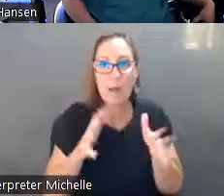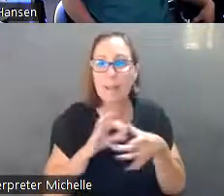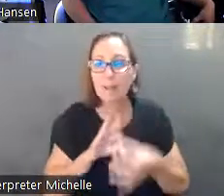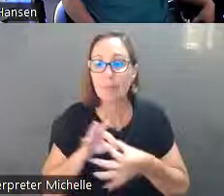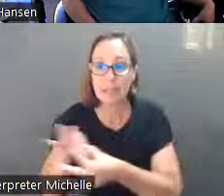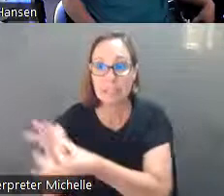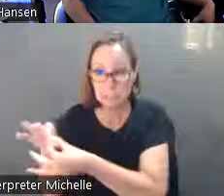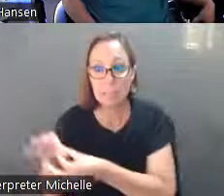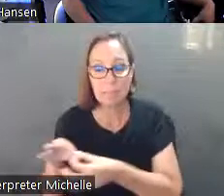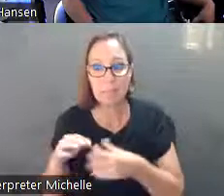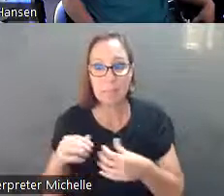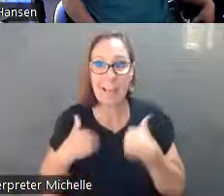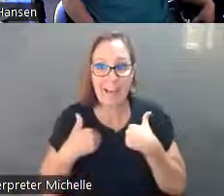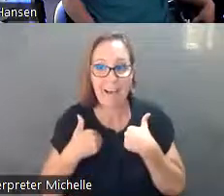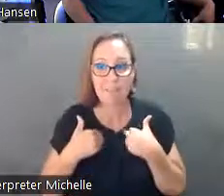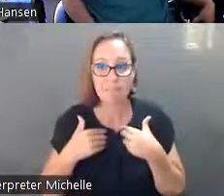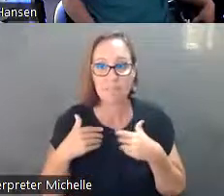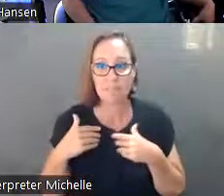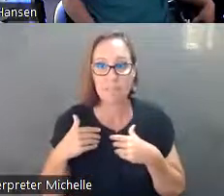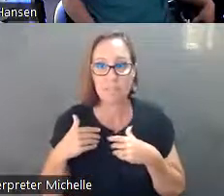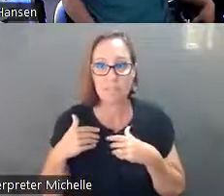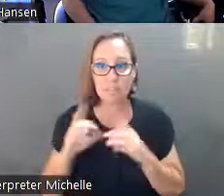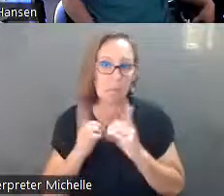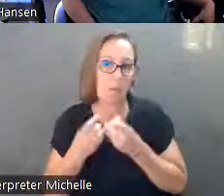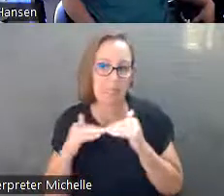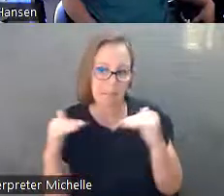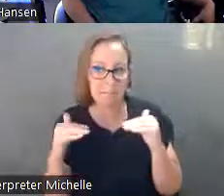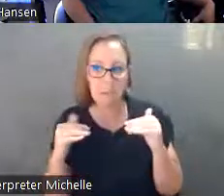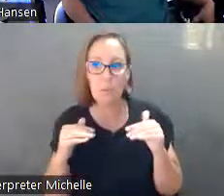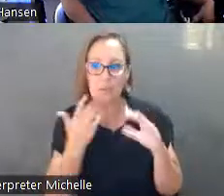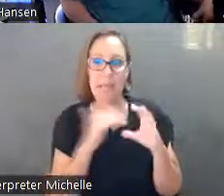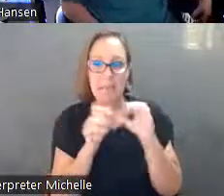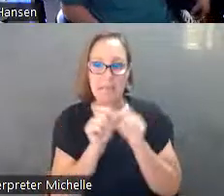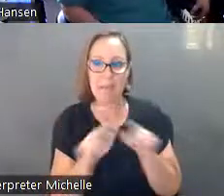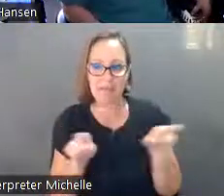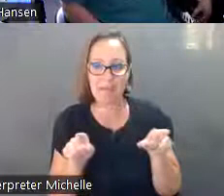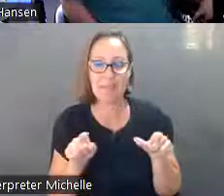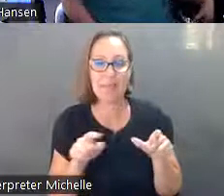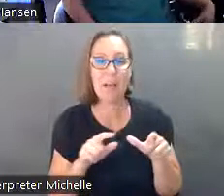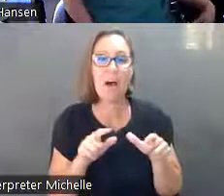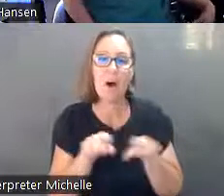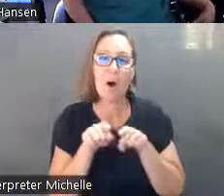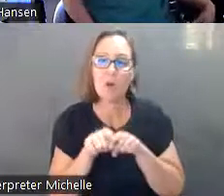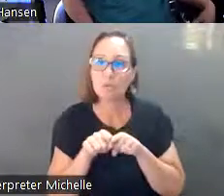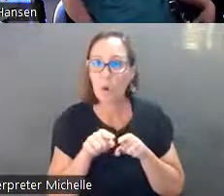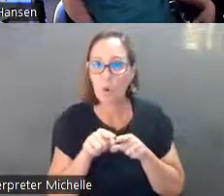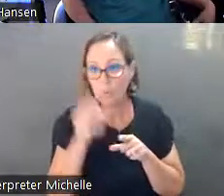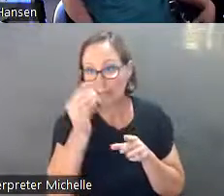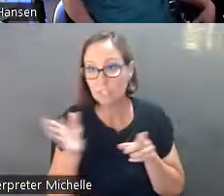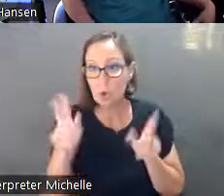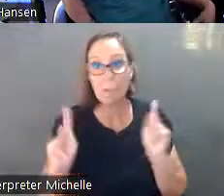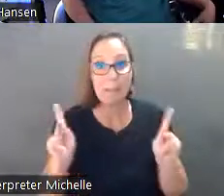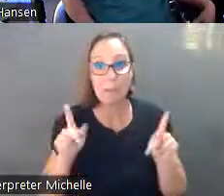with at the department. But and I will also say, if any of the